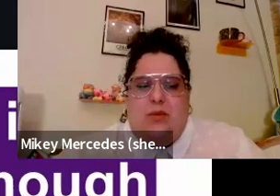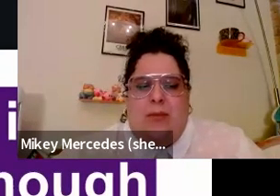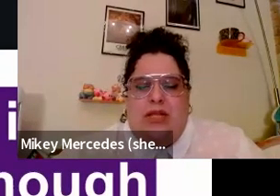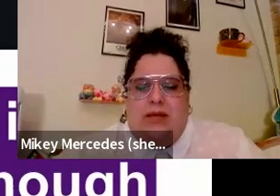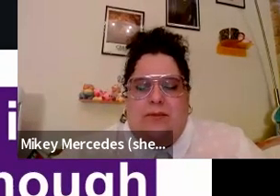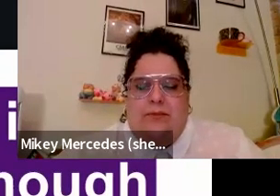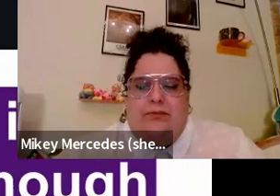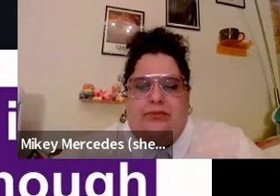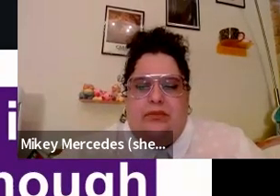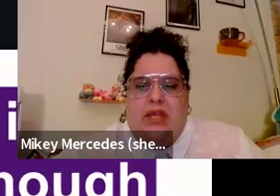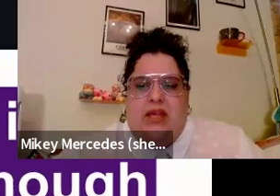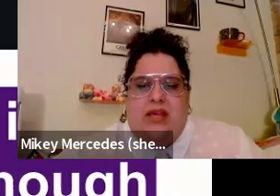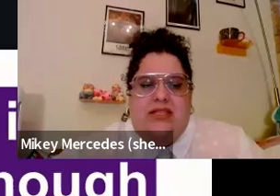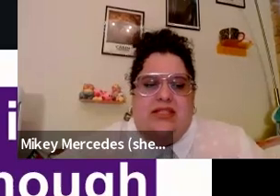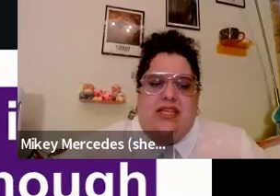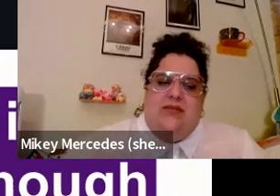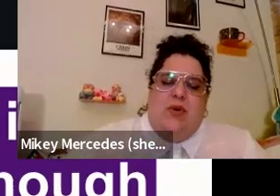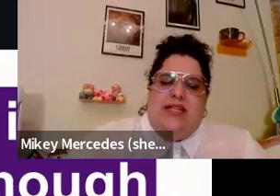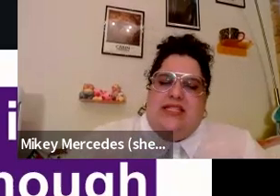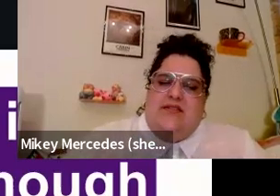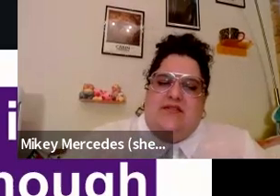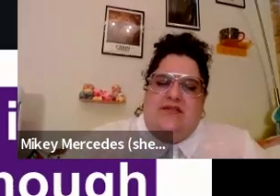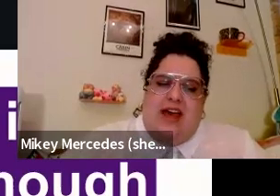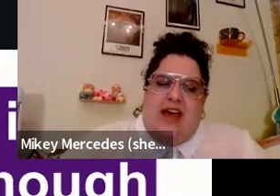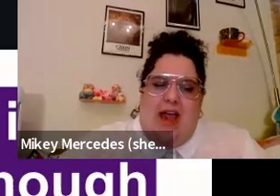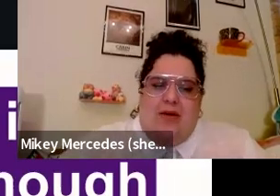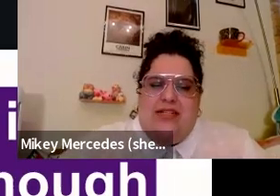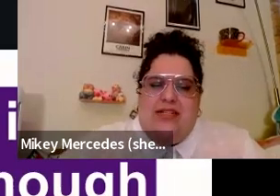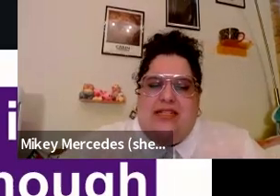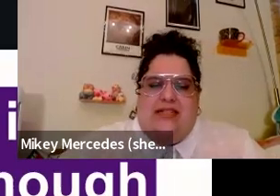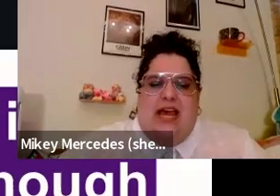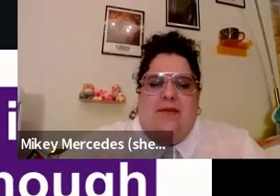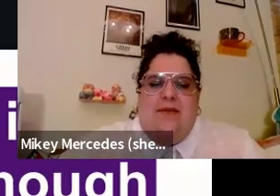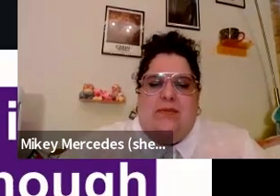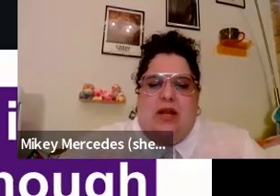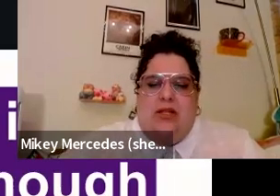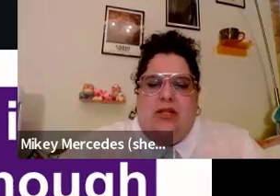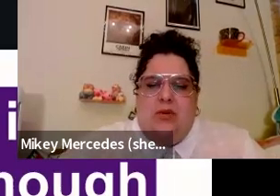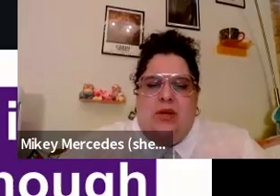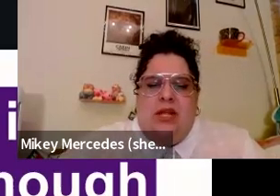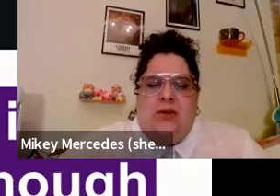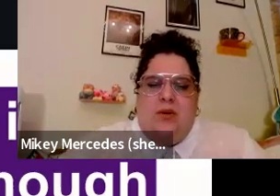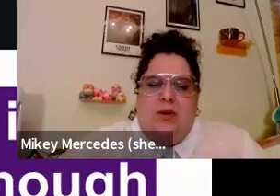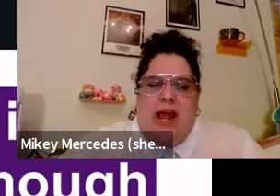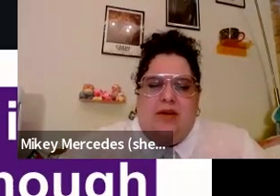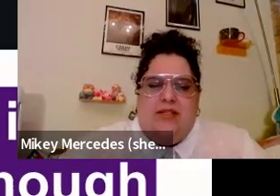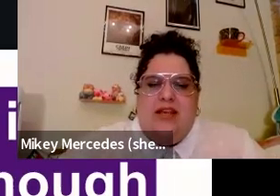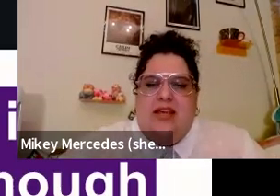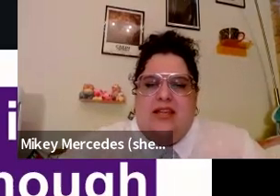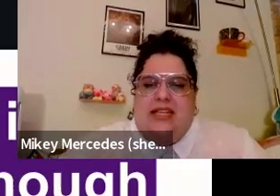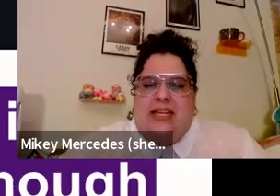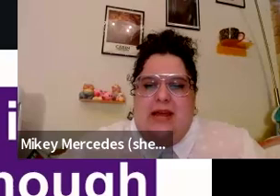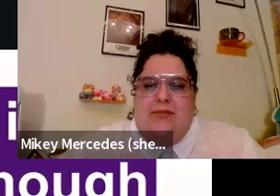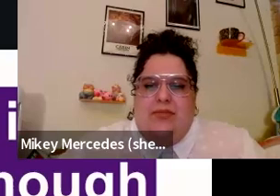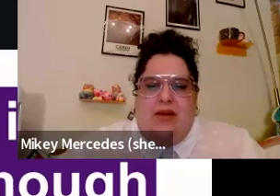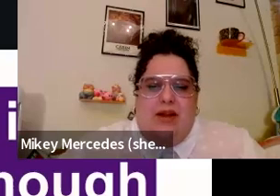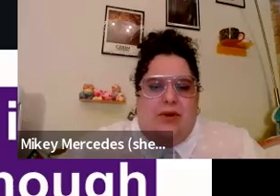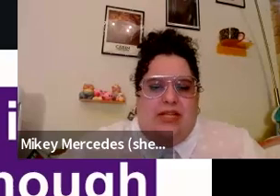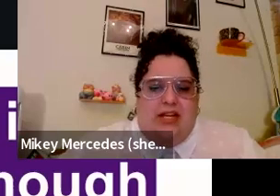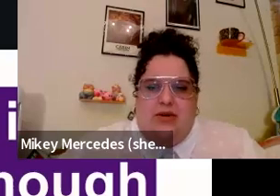writes, I initially did not want to call the police to report the possible harassment because I did not want